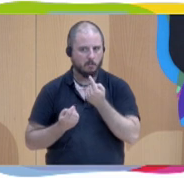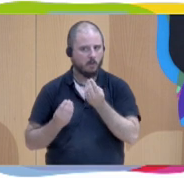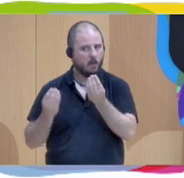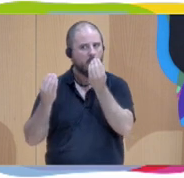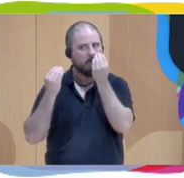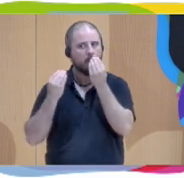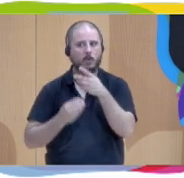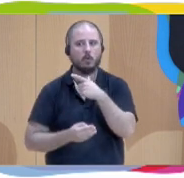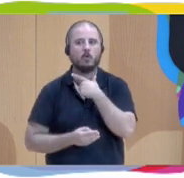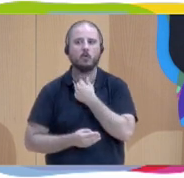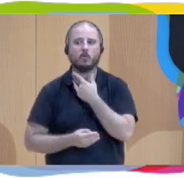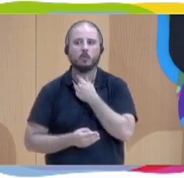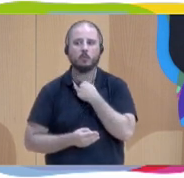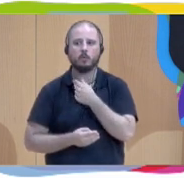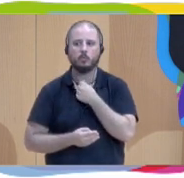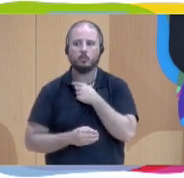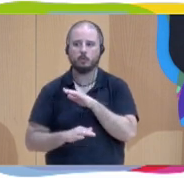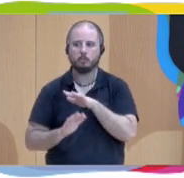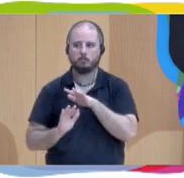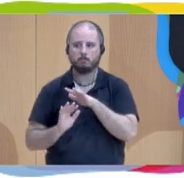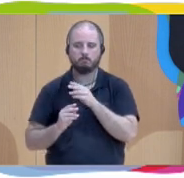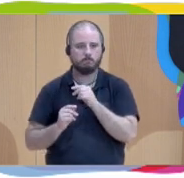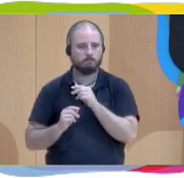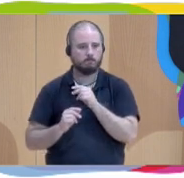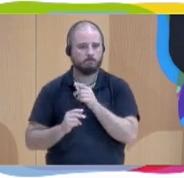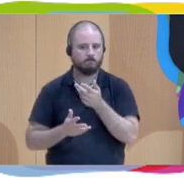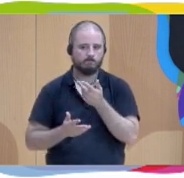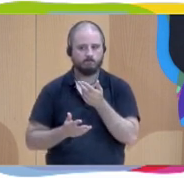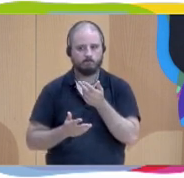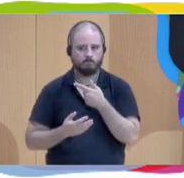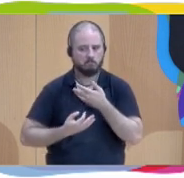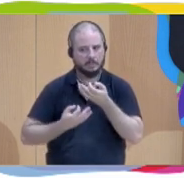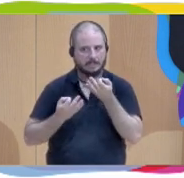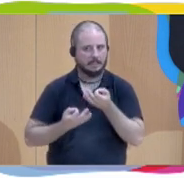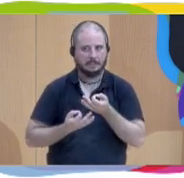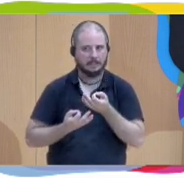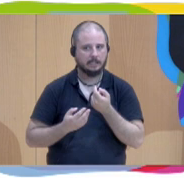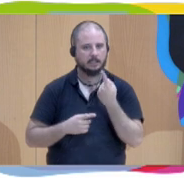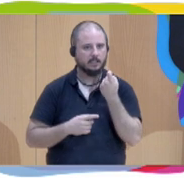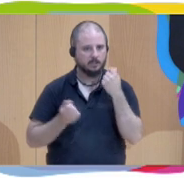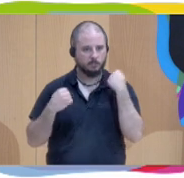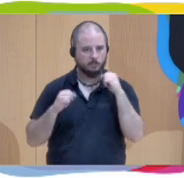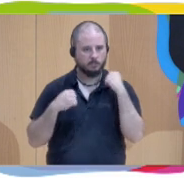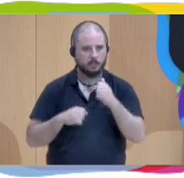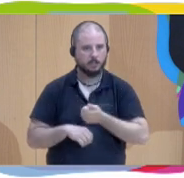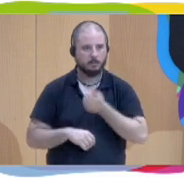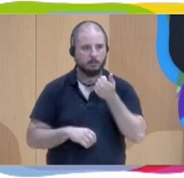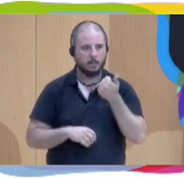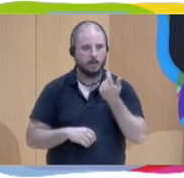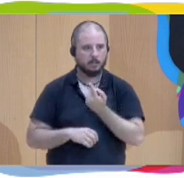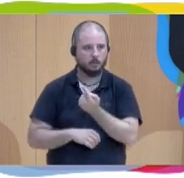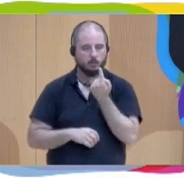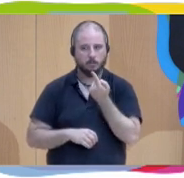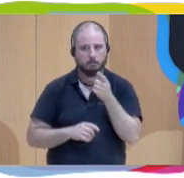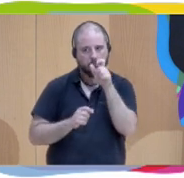bit unconfident. I noticed that I need more practice. And there was, I believe that with